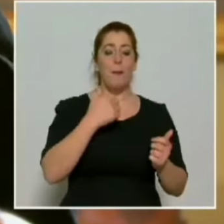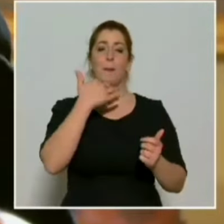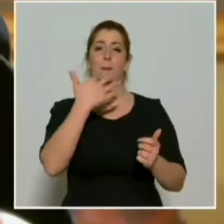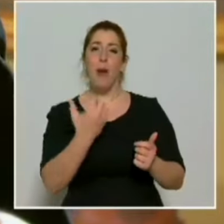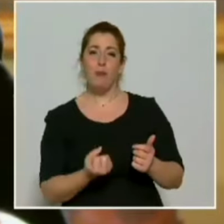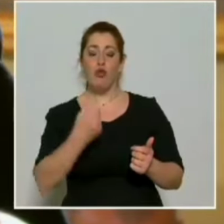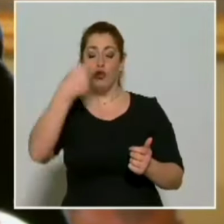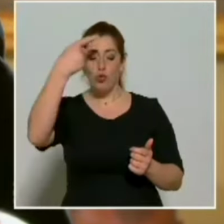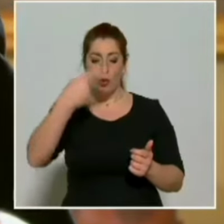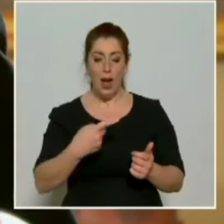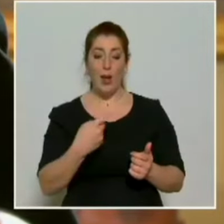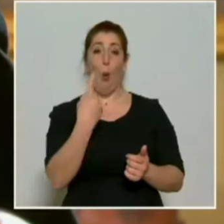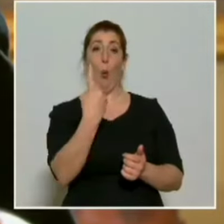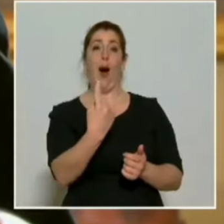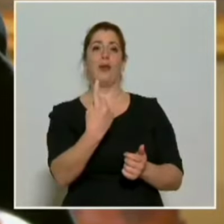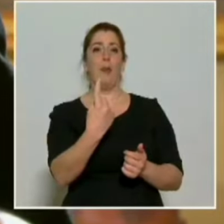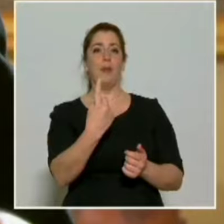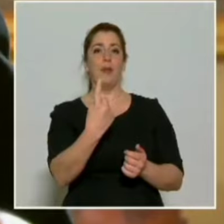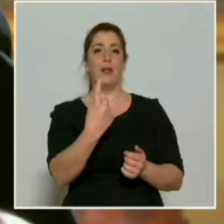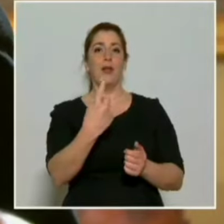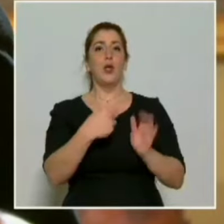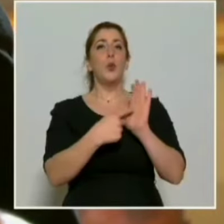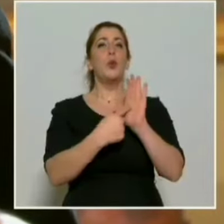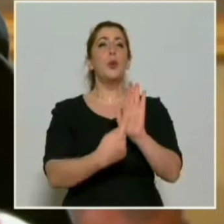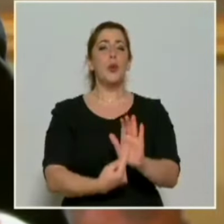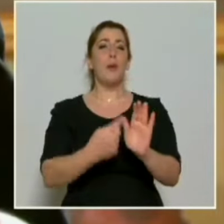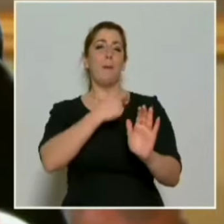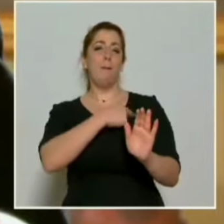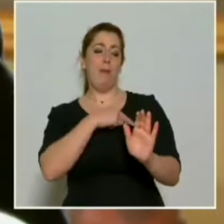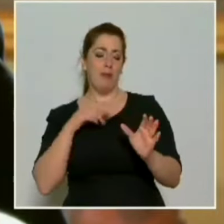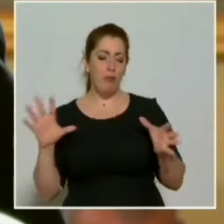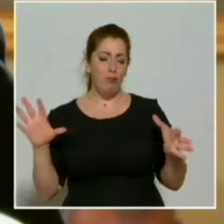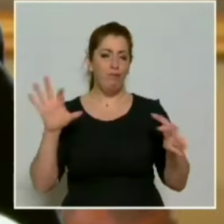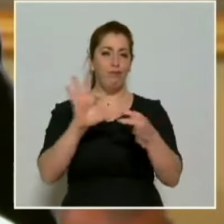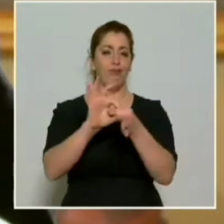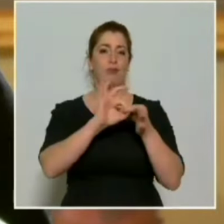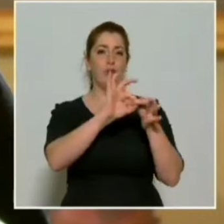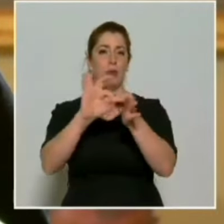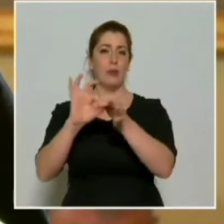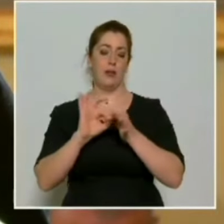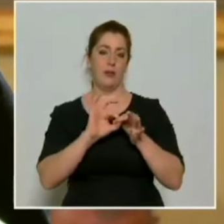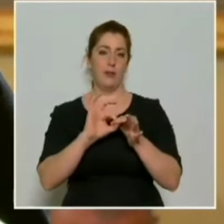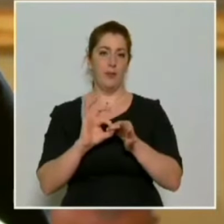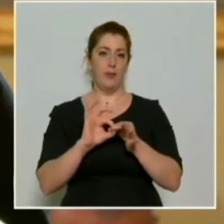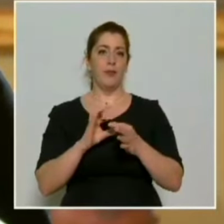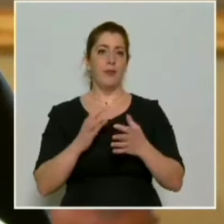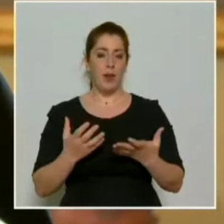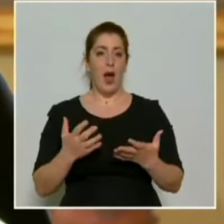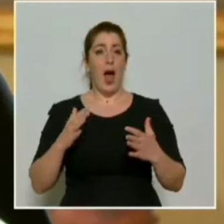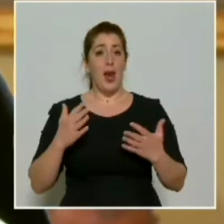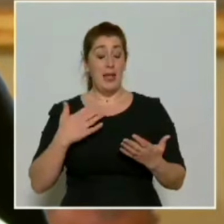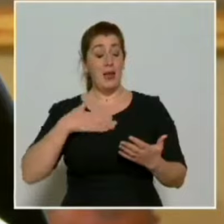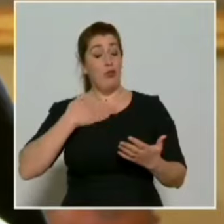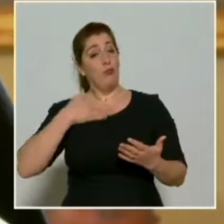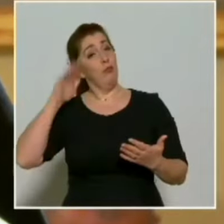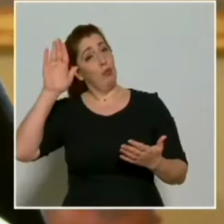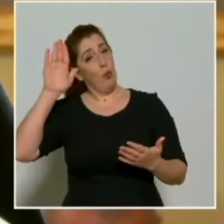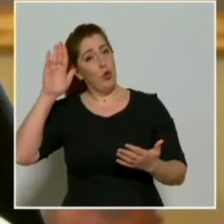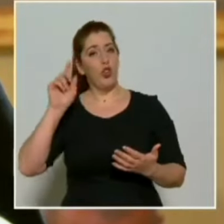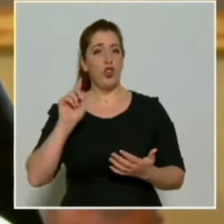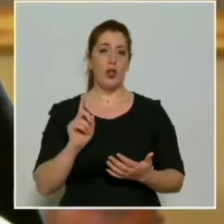li l-poplu kollu jista' jingħaqad flimkien. U naħseb u nipreponi li jekk